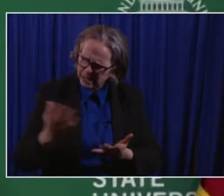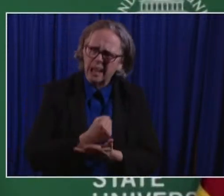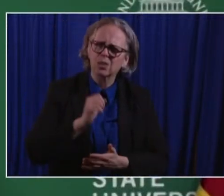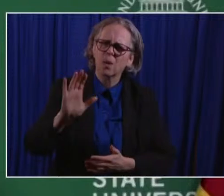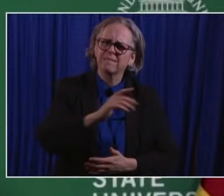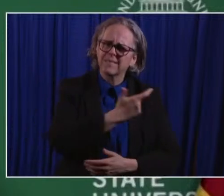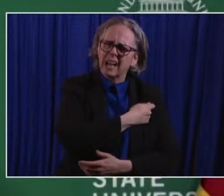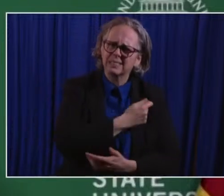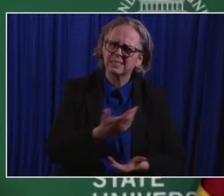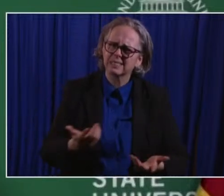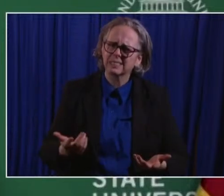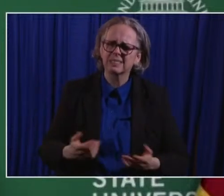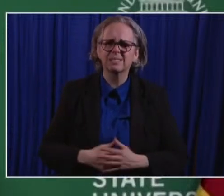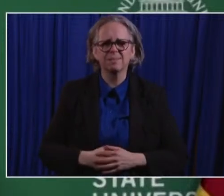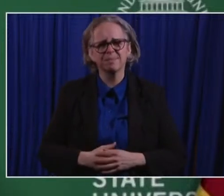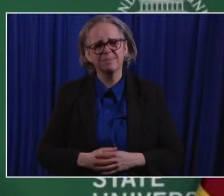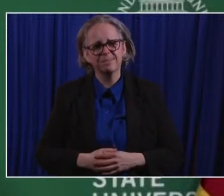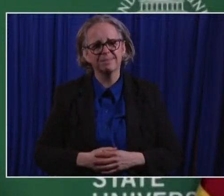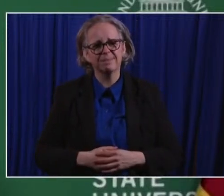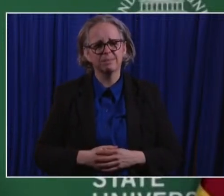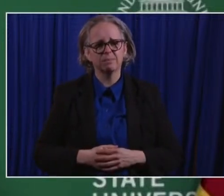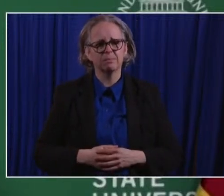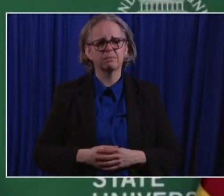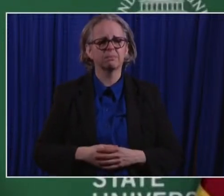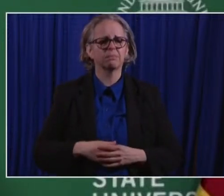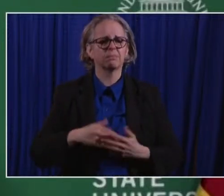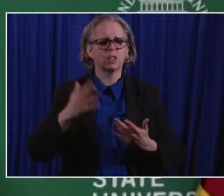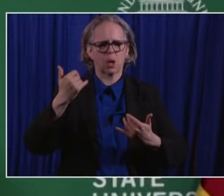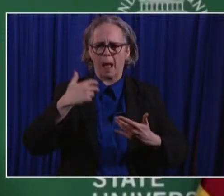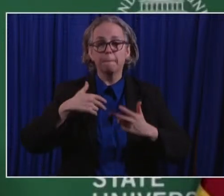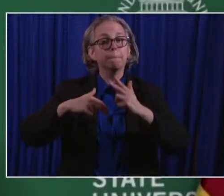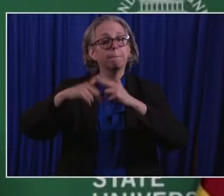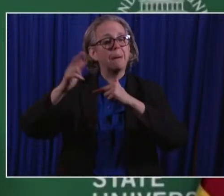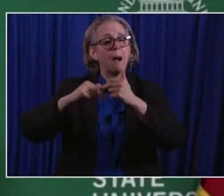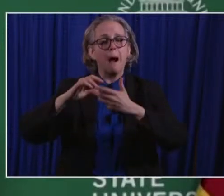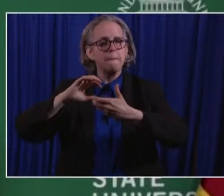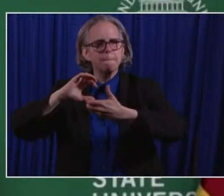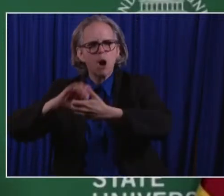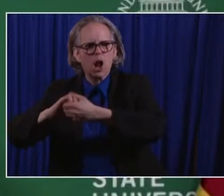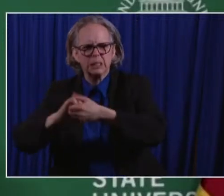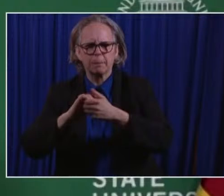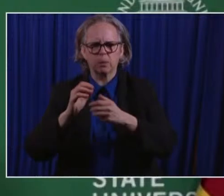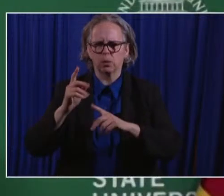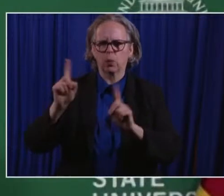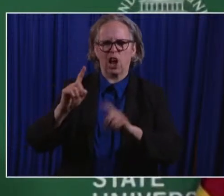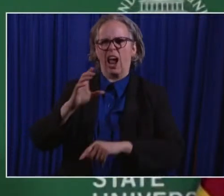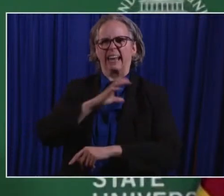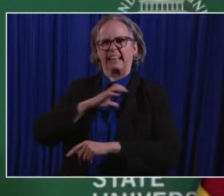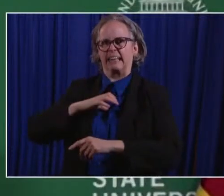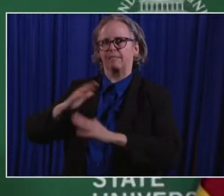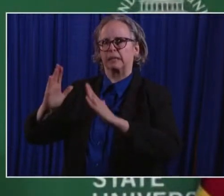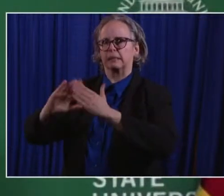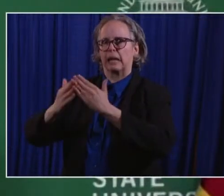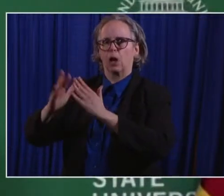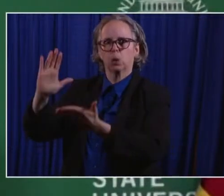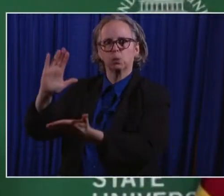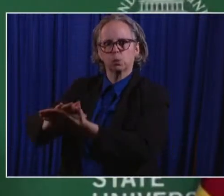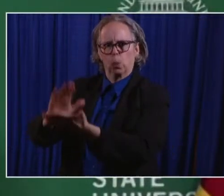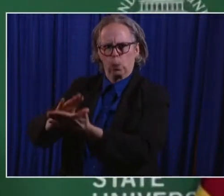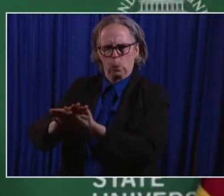City Schools to bus 16 and 17-year-olds here who have the consent from their parents to get vaccinated.